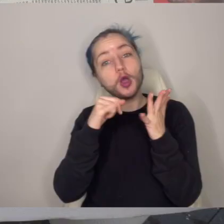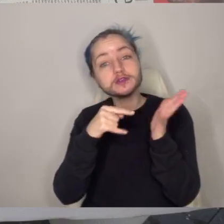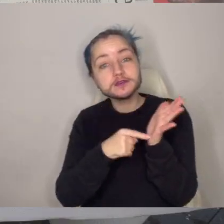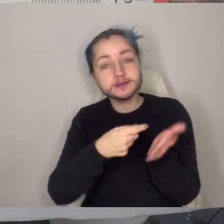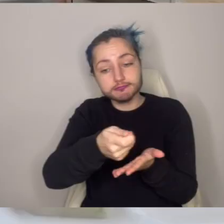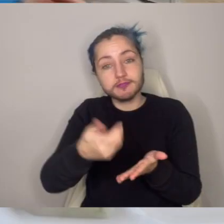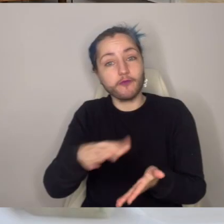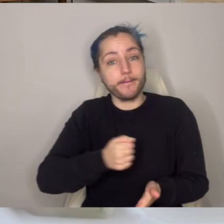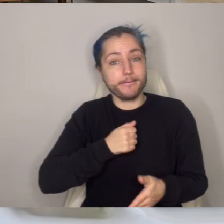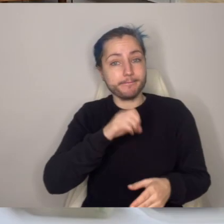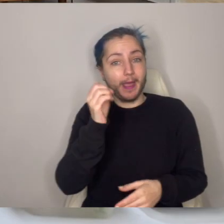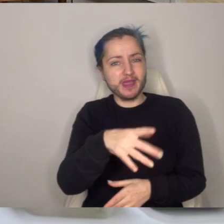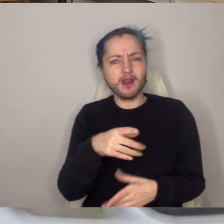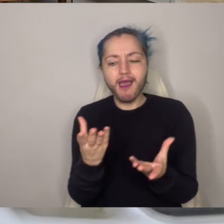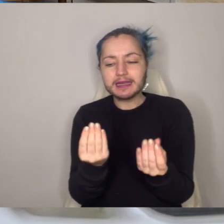really wonderful.